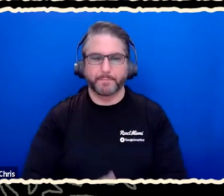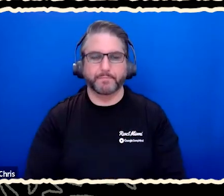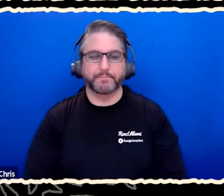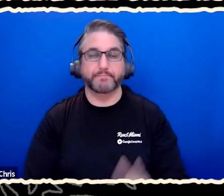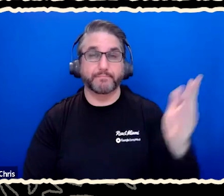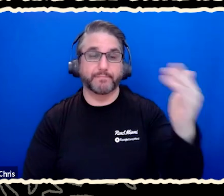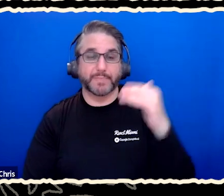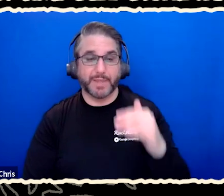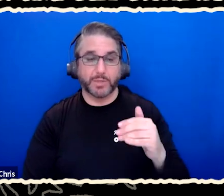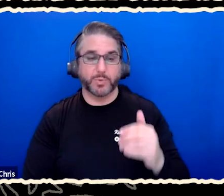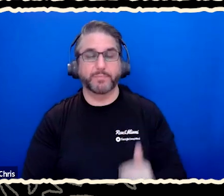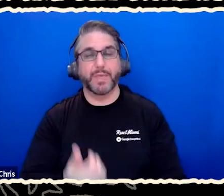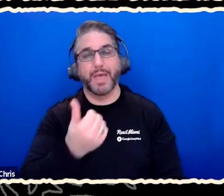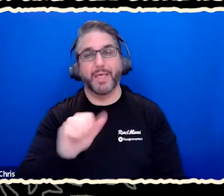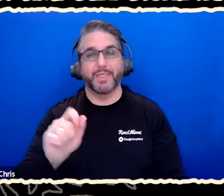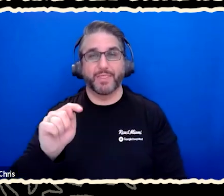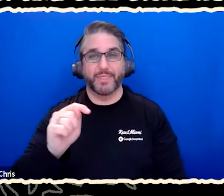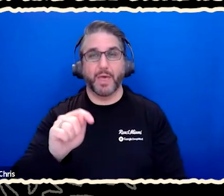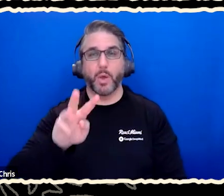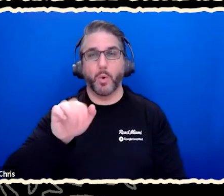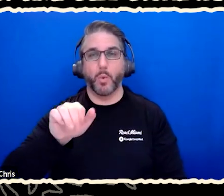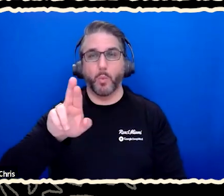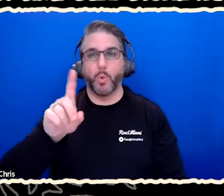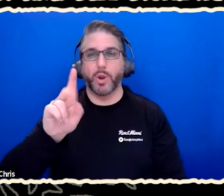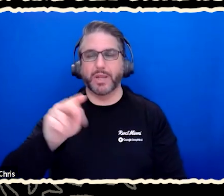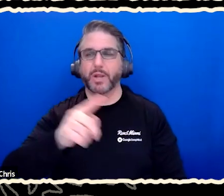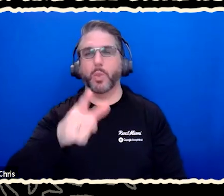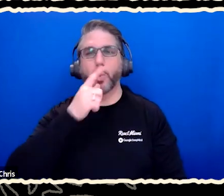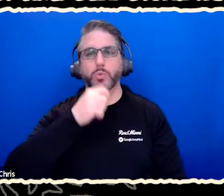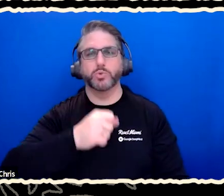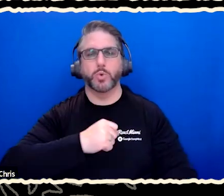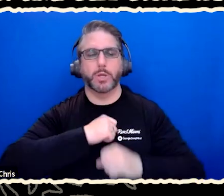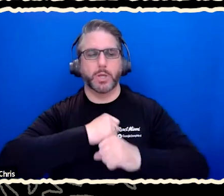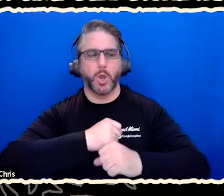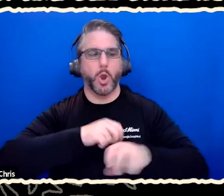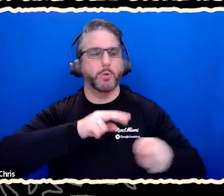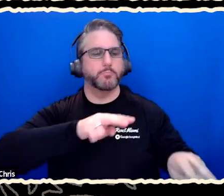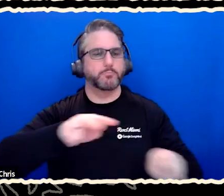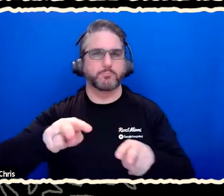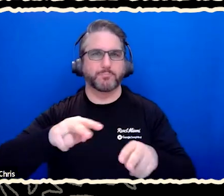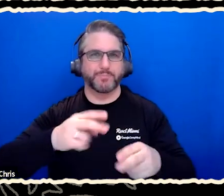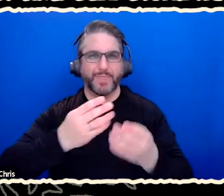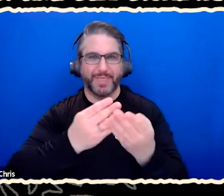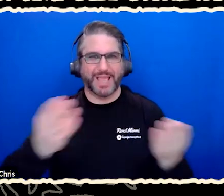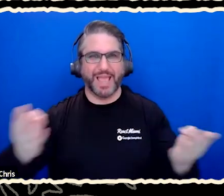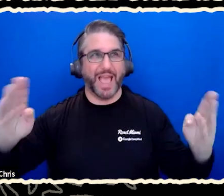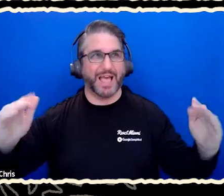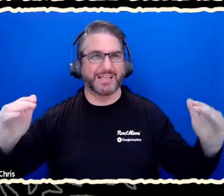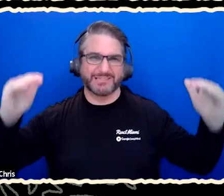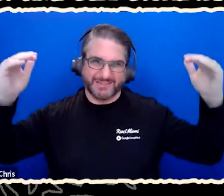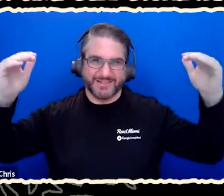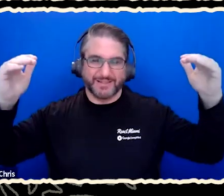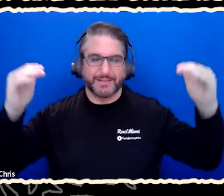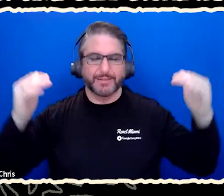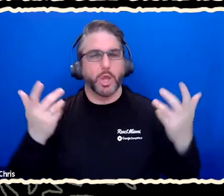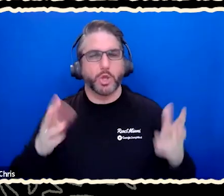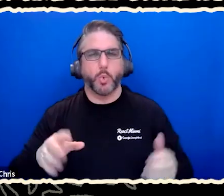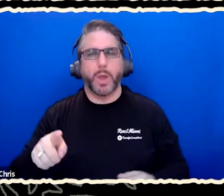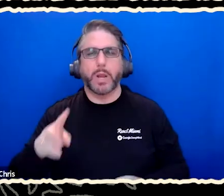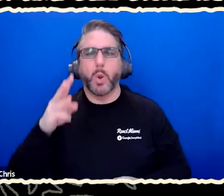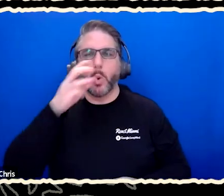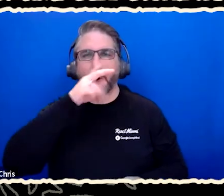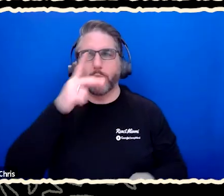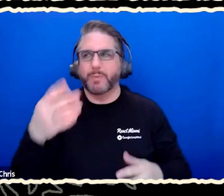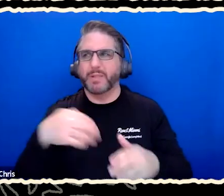Next one, the warden, the people guiding our castle. Hopefully, don't letting in any weird people we don't want to